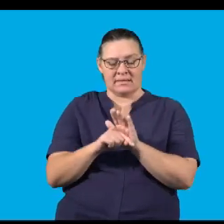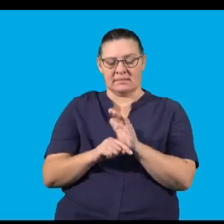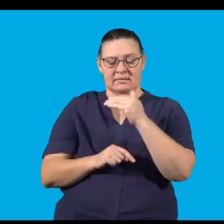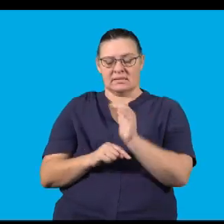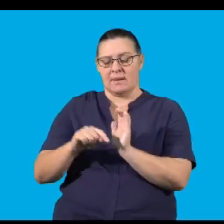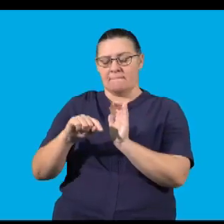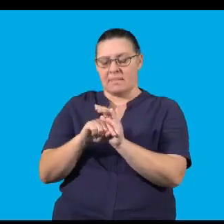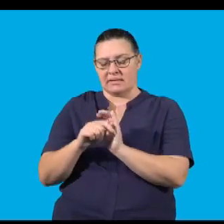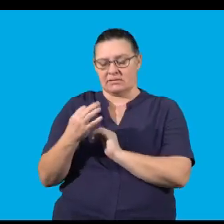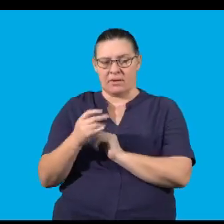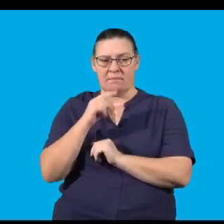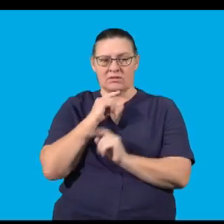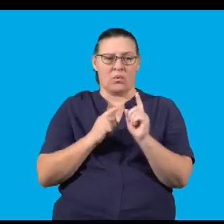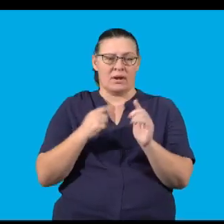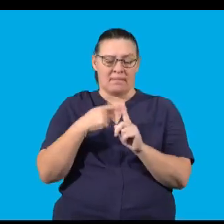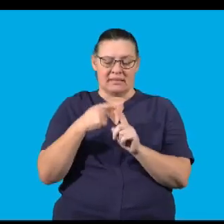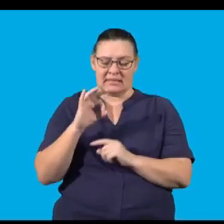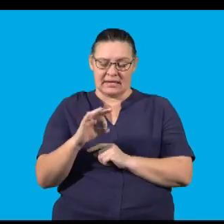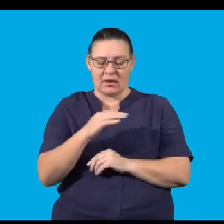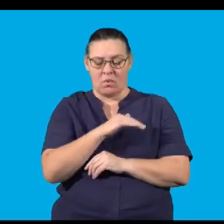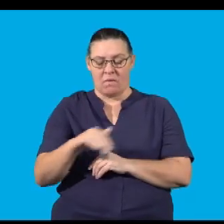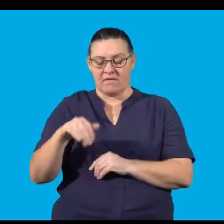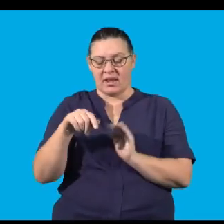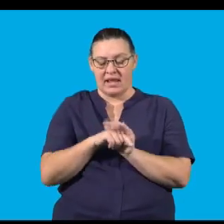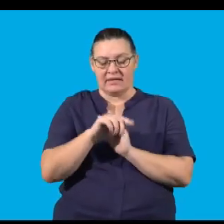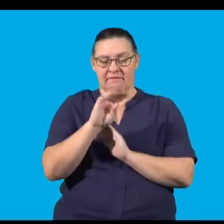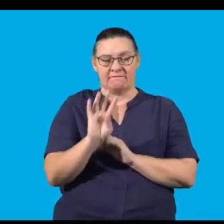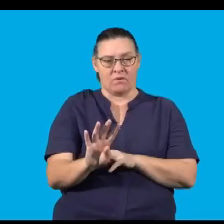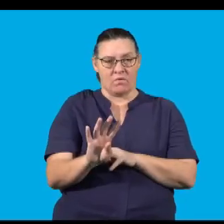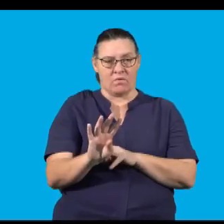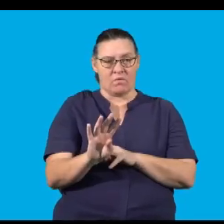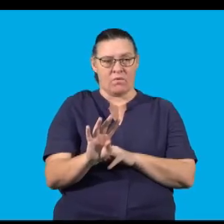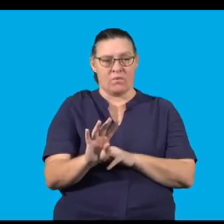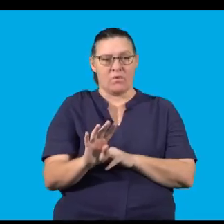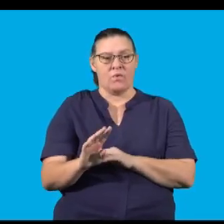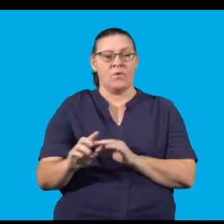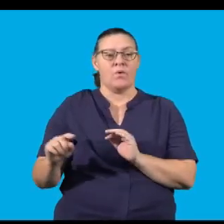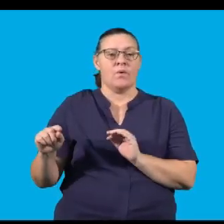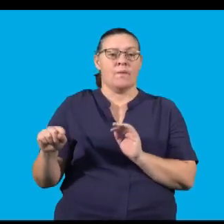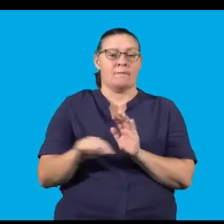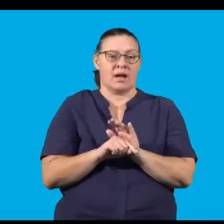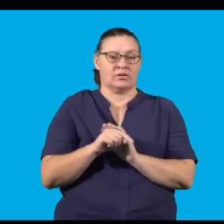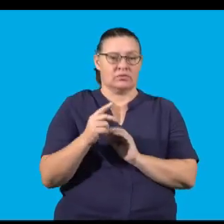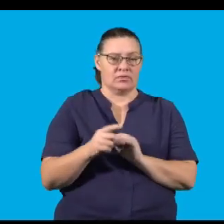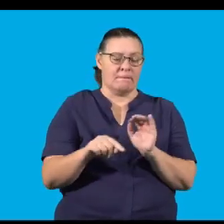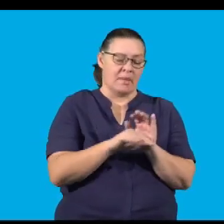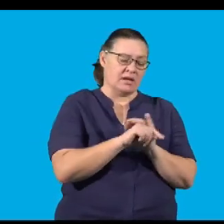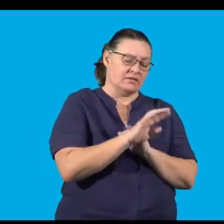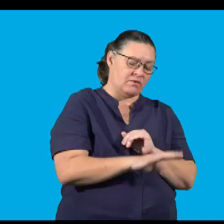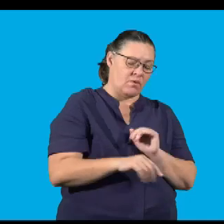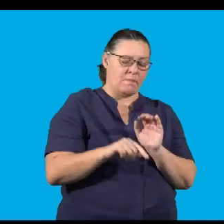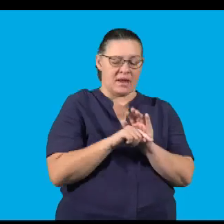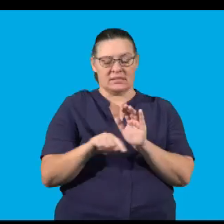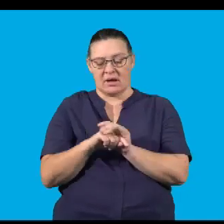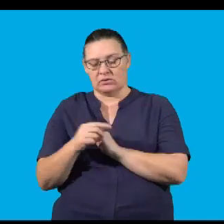minus 3, so it becomes 1 plus 3, all over negative 4 minus 2. So minus 4